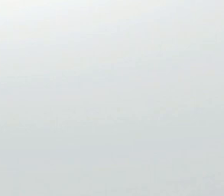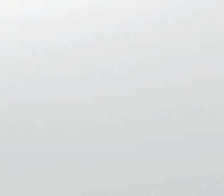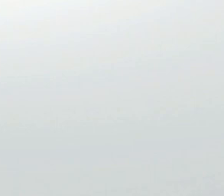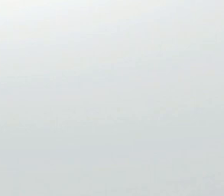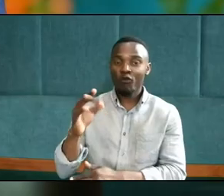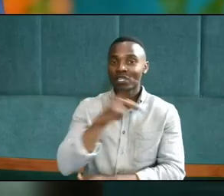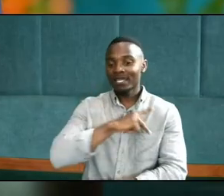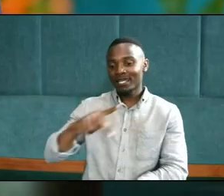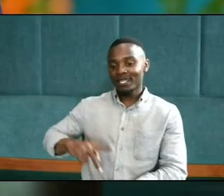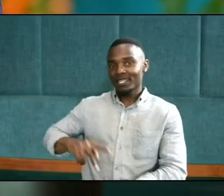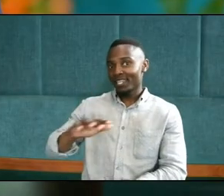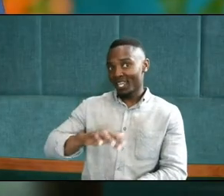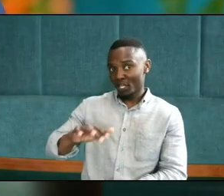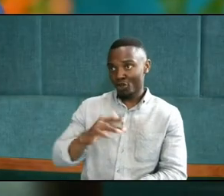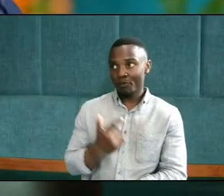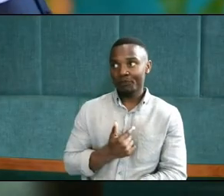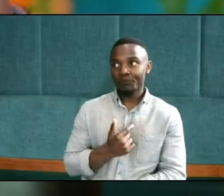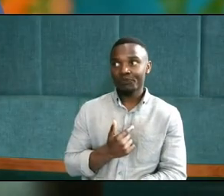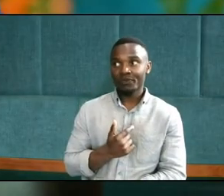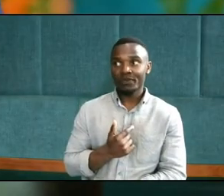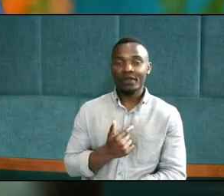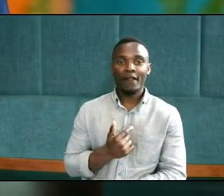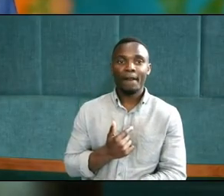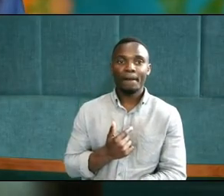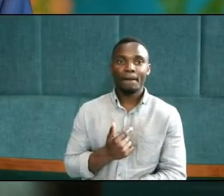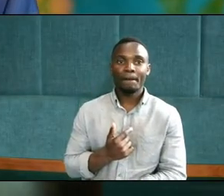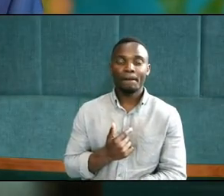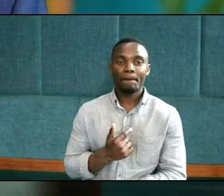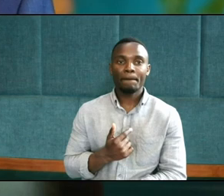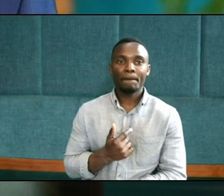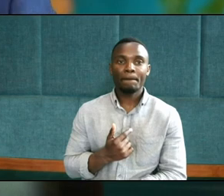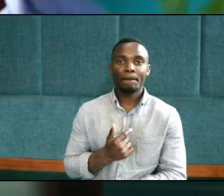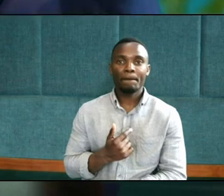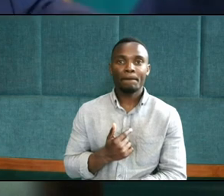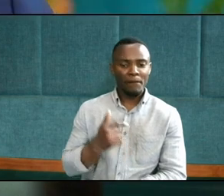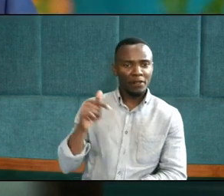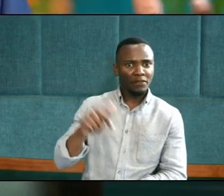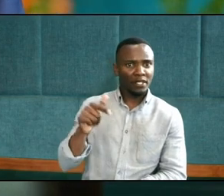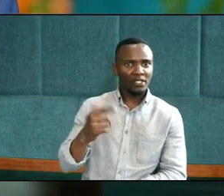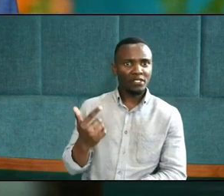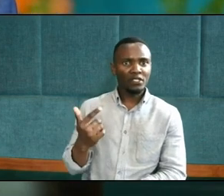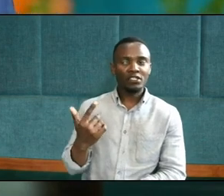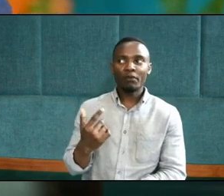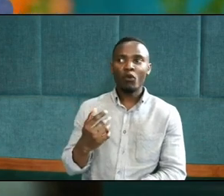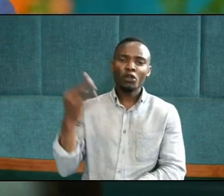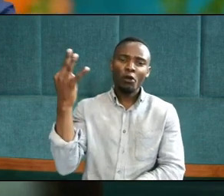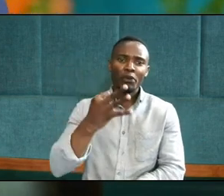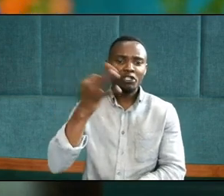made me choose that is because of the gospel of the kingdom shall be preached to